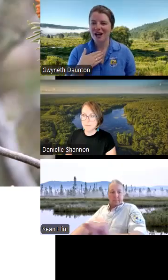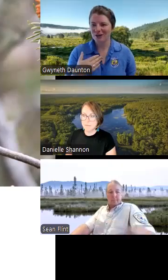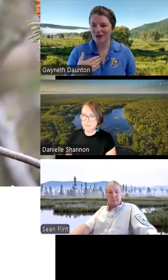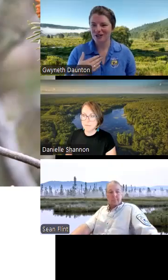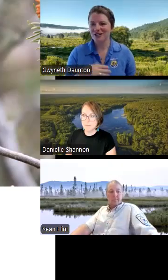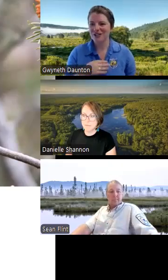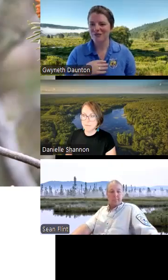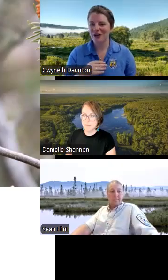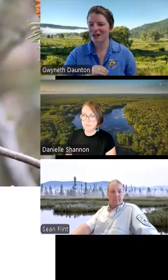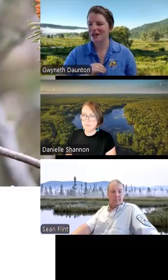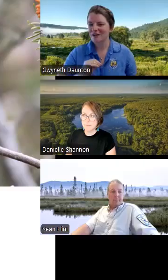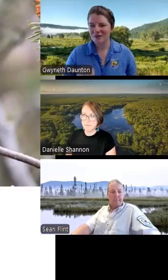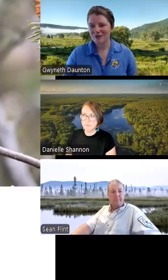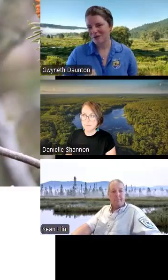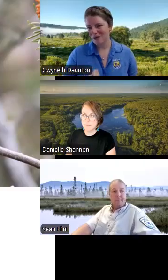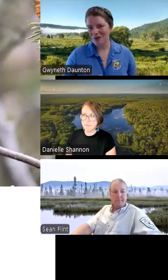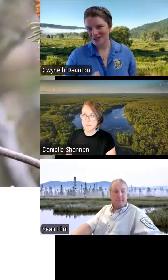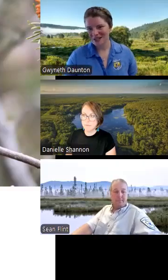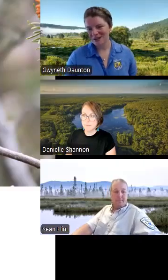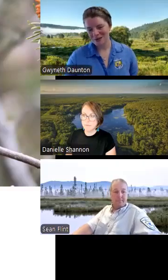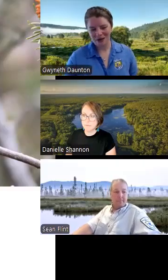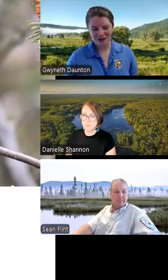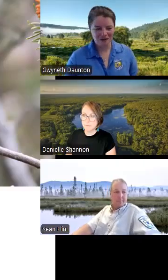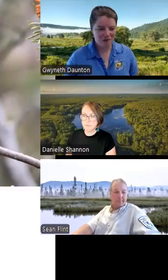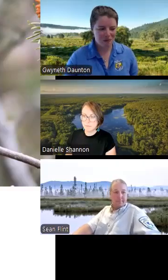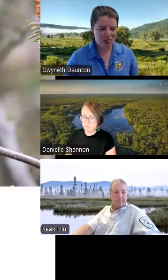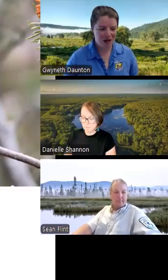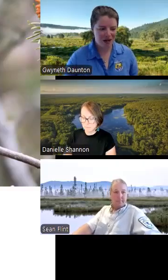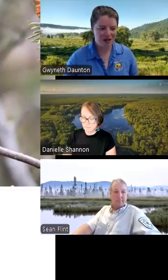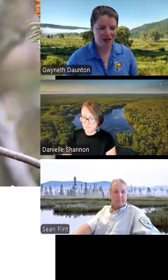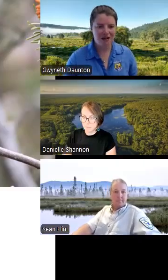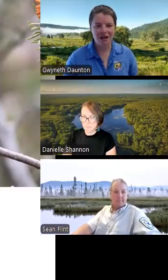comments and questions, but maybe everyone wants to see them as well.